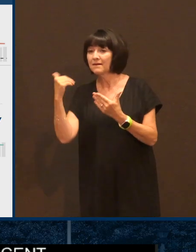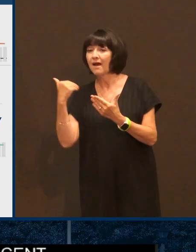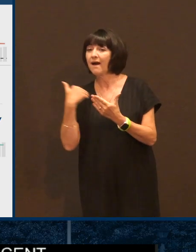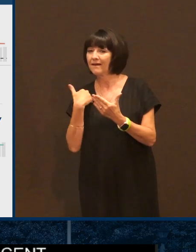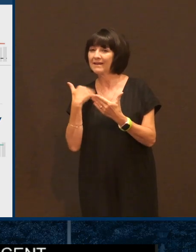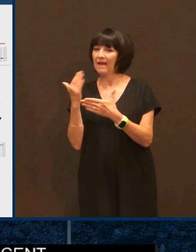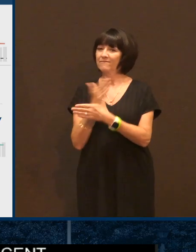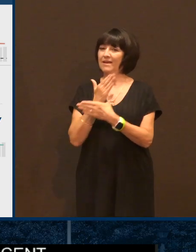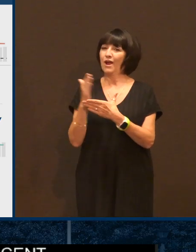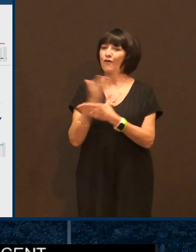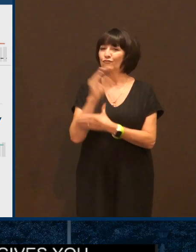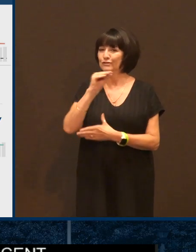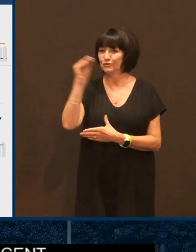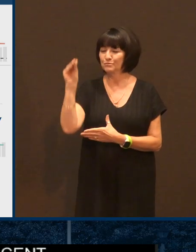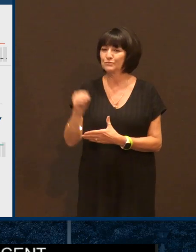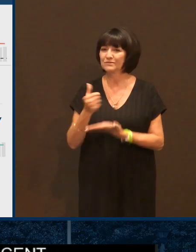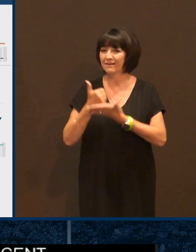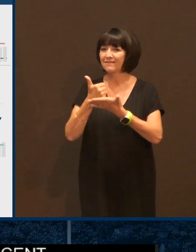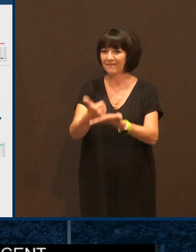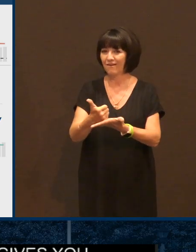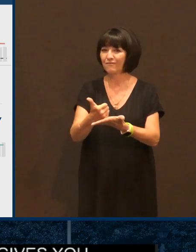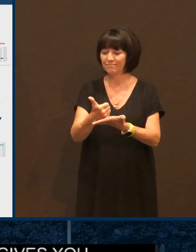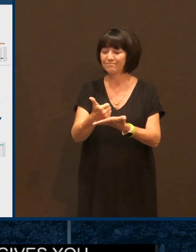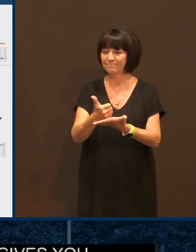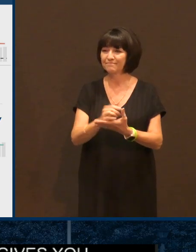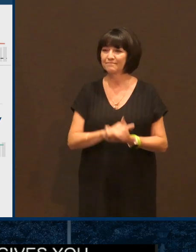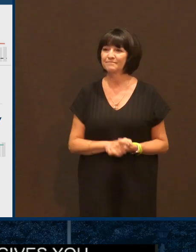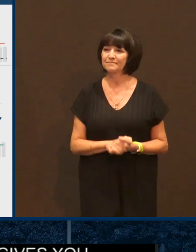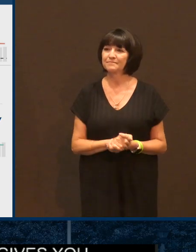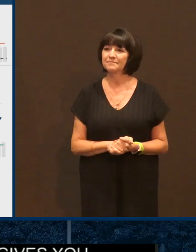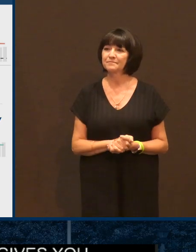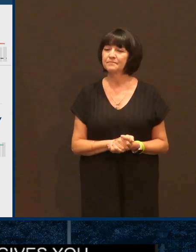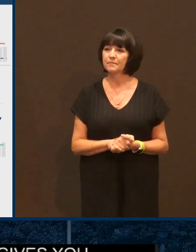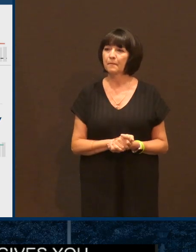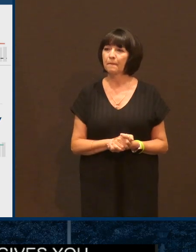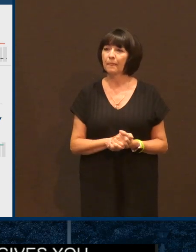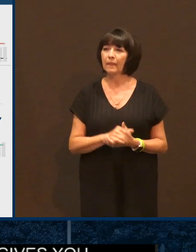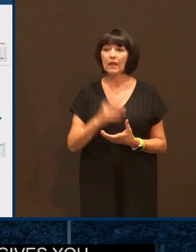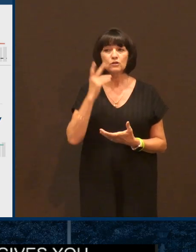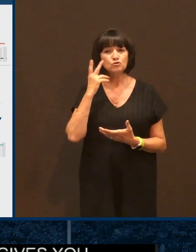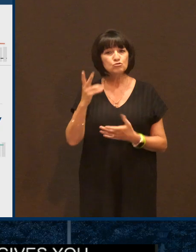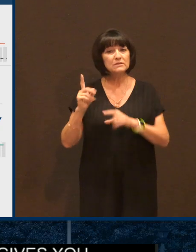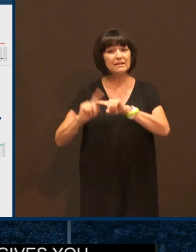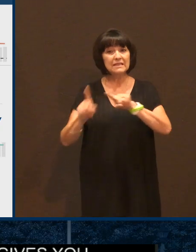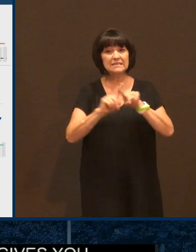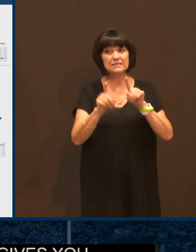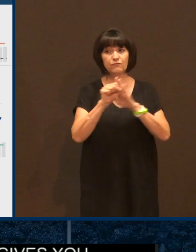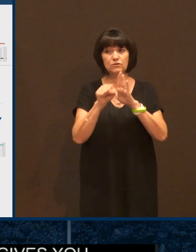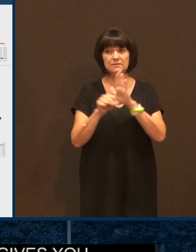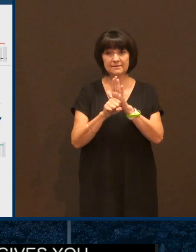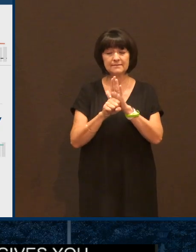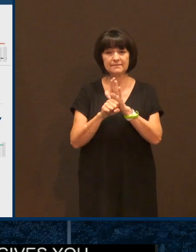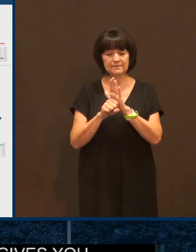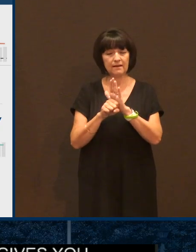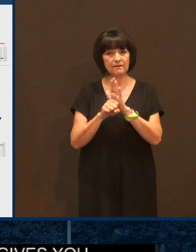to our neighbors, Pennsylvania, Maryland, and New Jersey, the states that have really